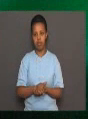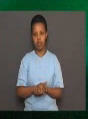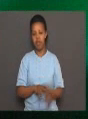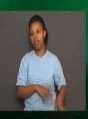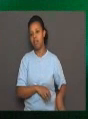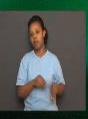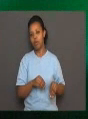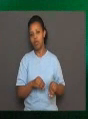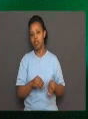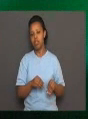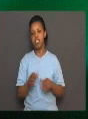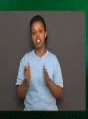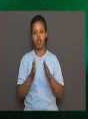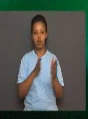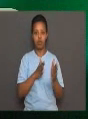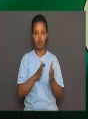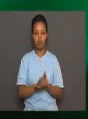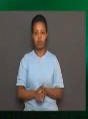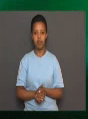Students, let's get ready.